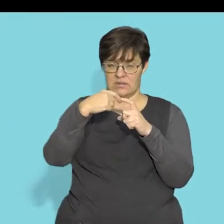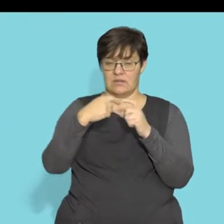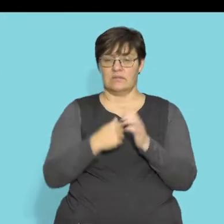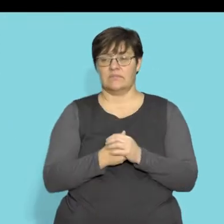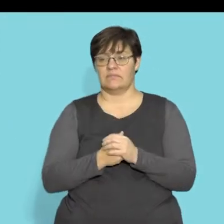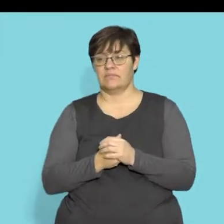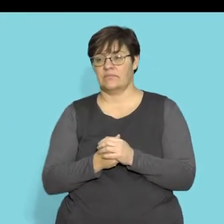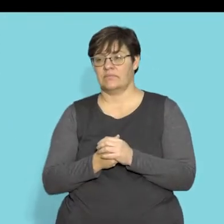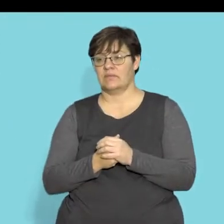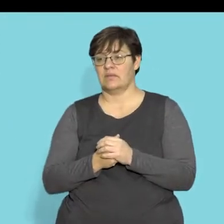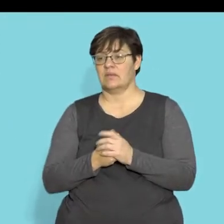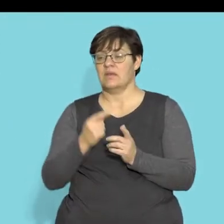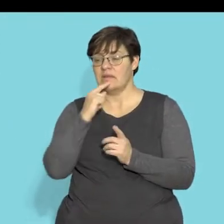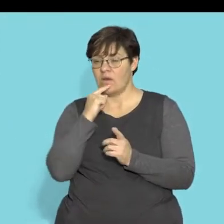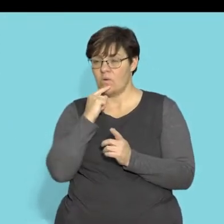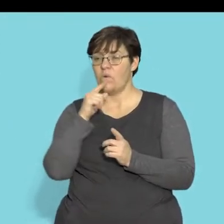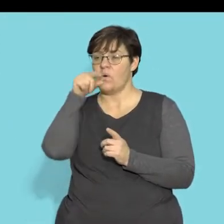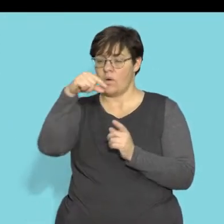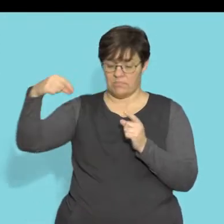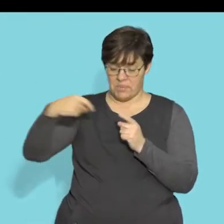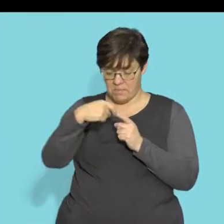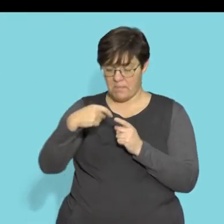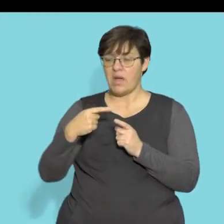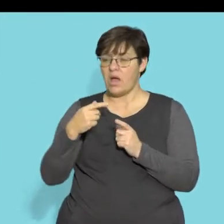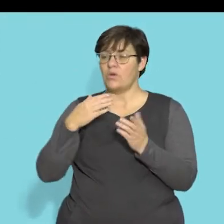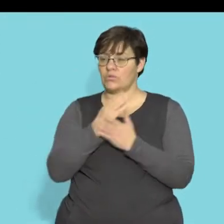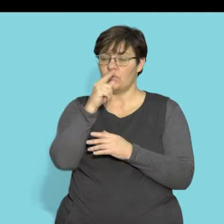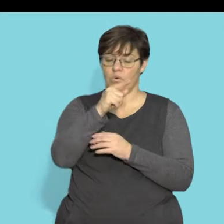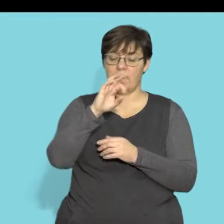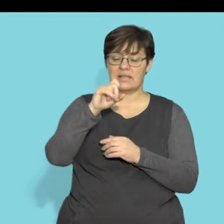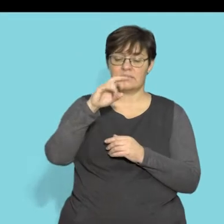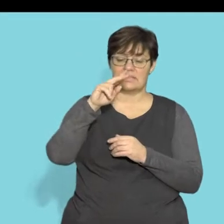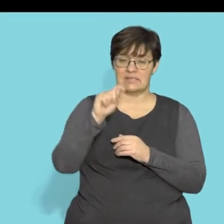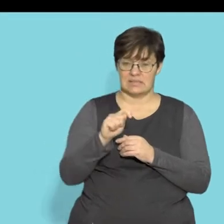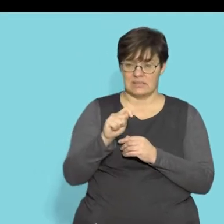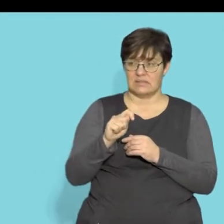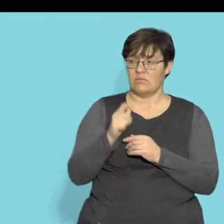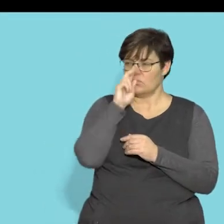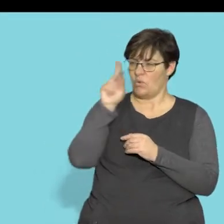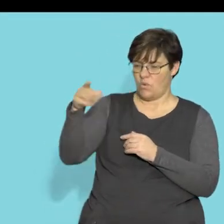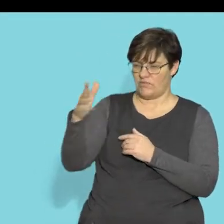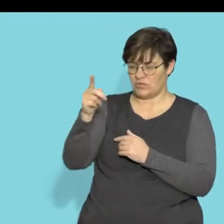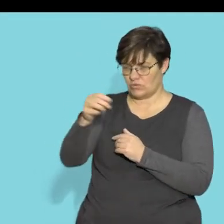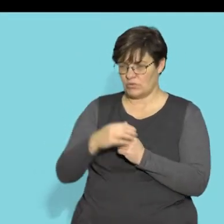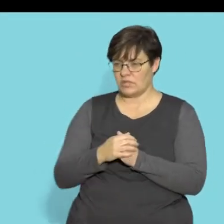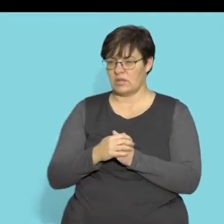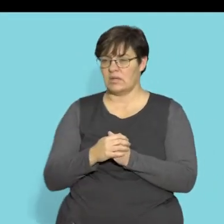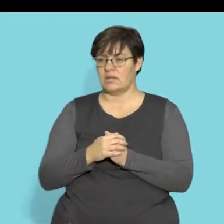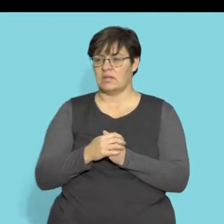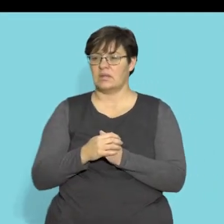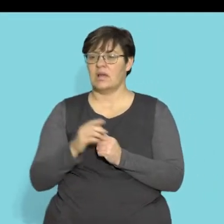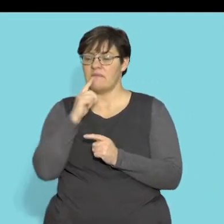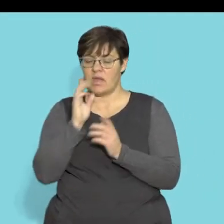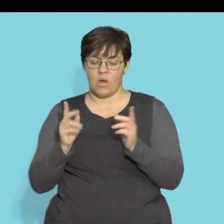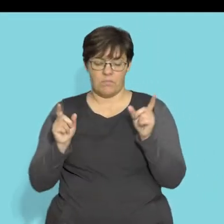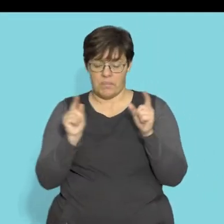that. We then insert the gene into the plasmid, which we saw, we did that there, and we seal